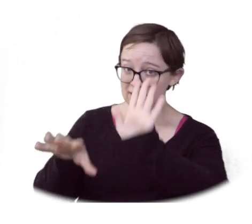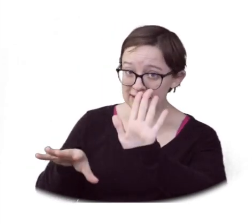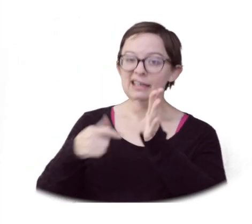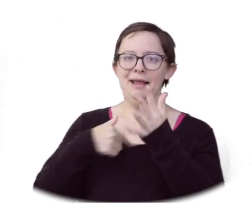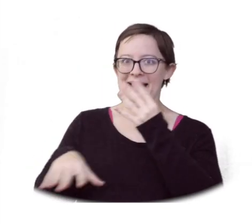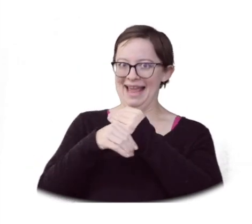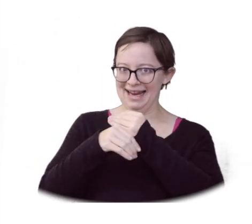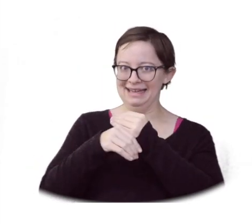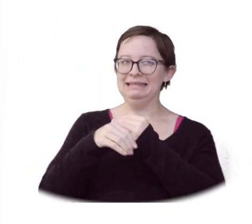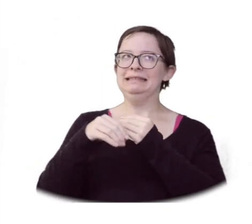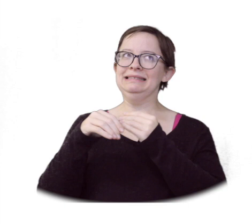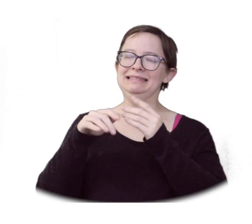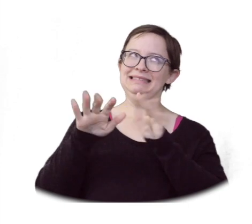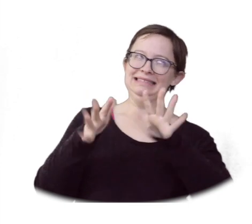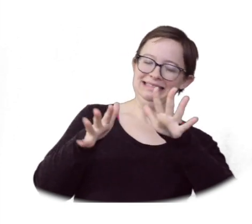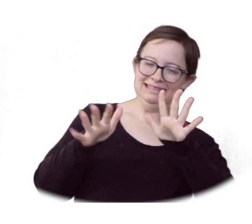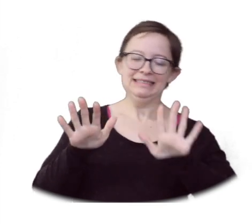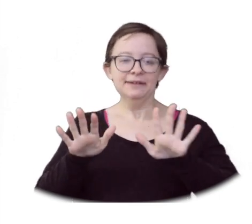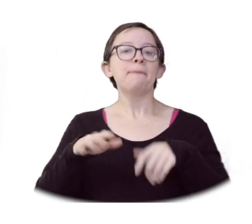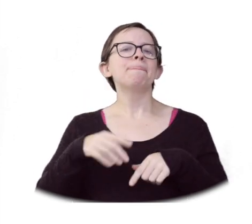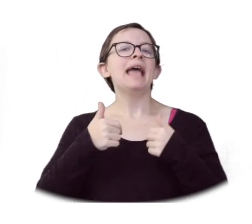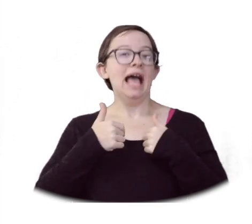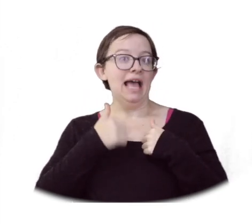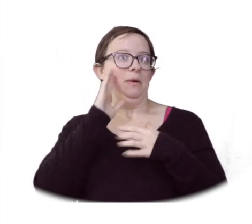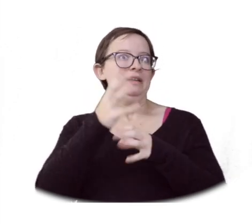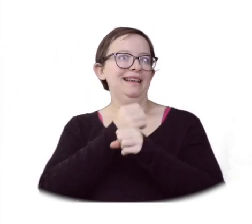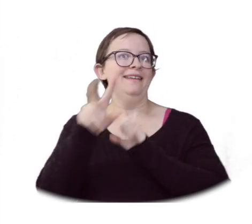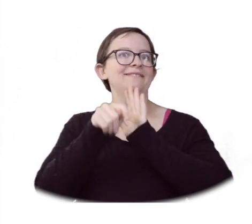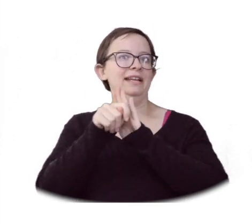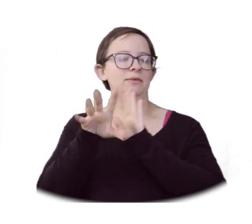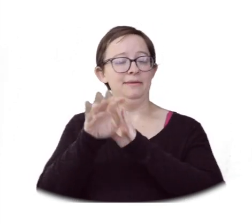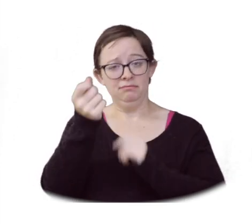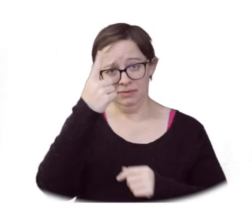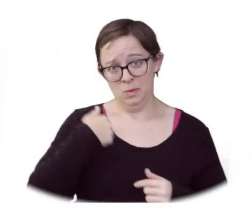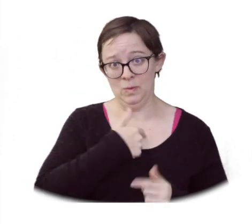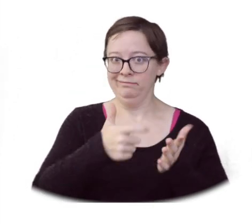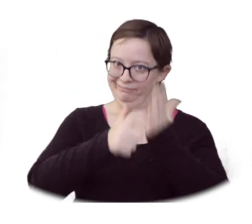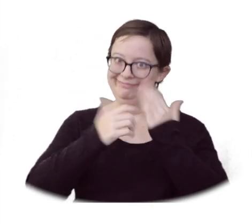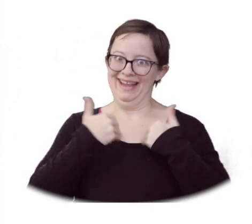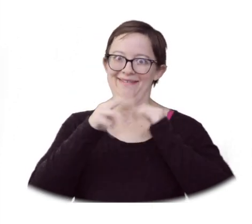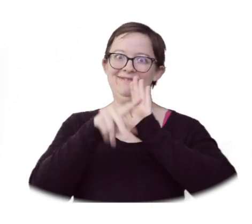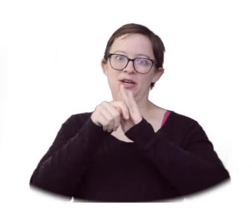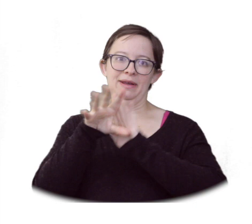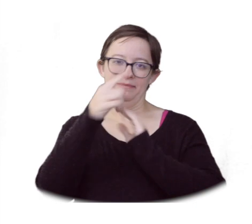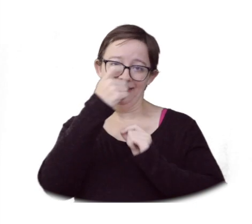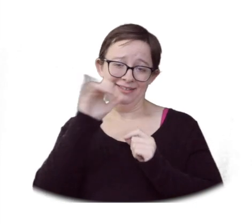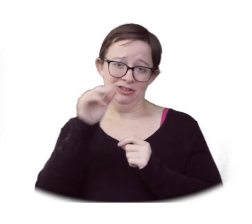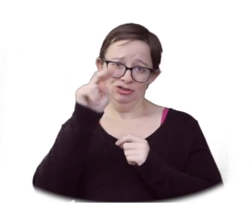cam. Now, I'm putting this on there hesitantly, but I would get some sort of video camera. Now, we have to have a video